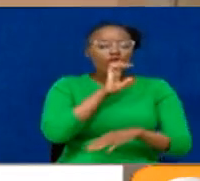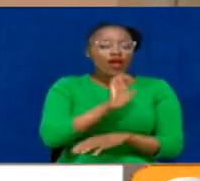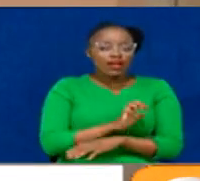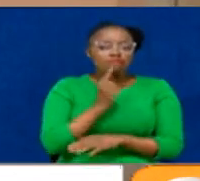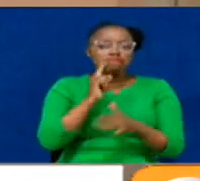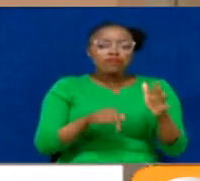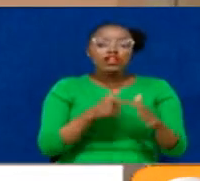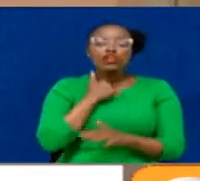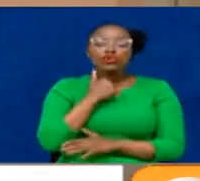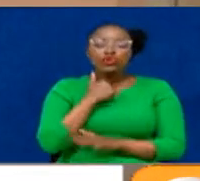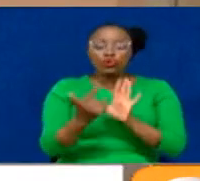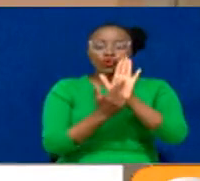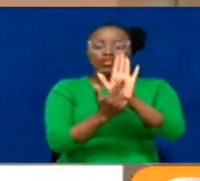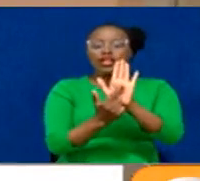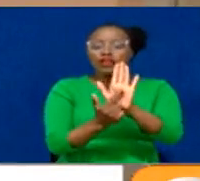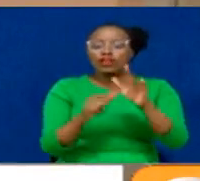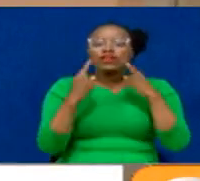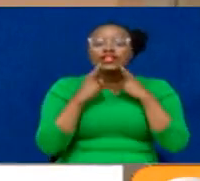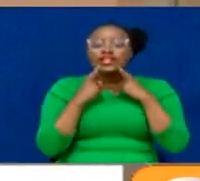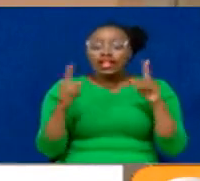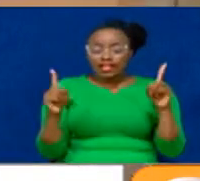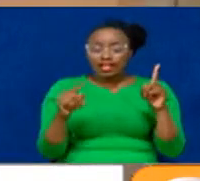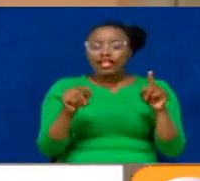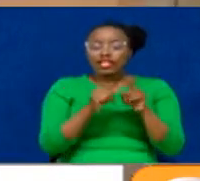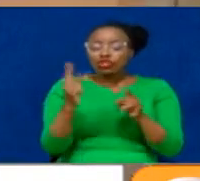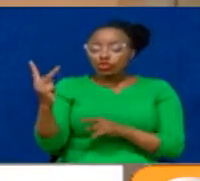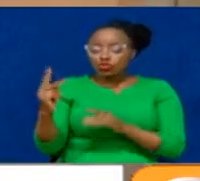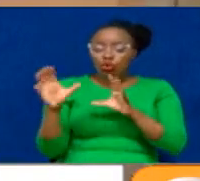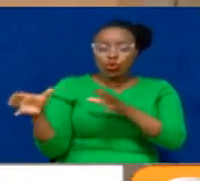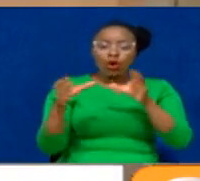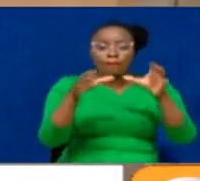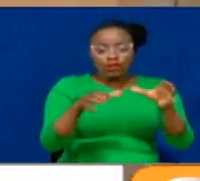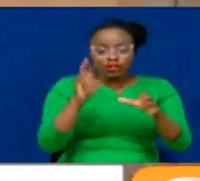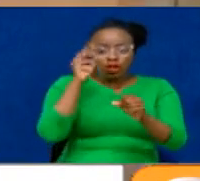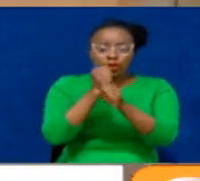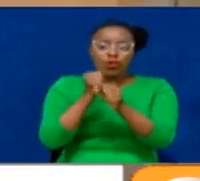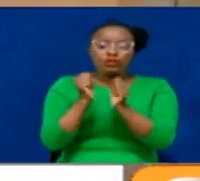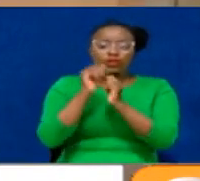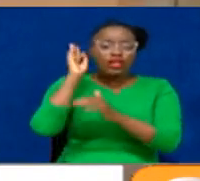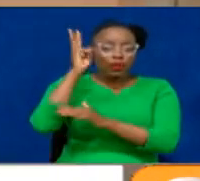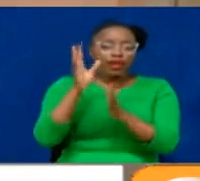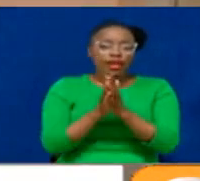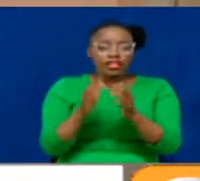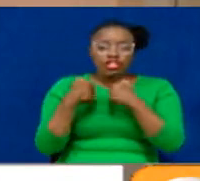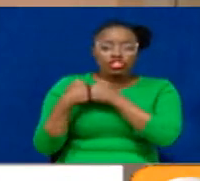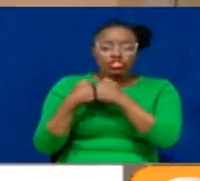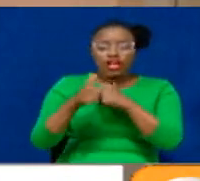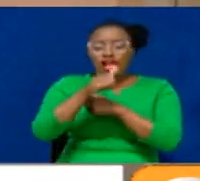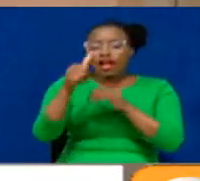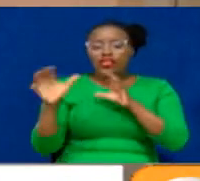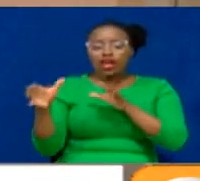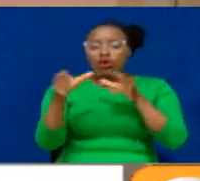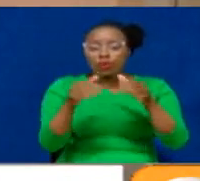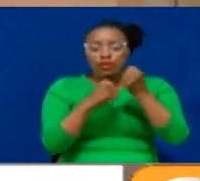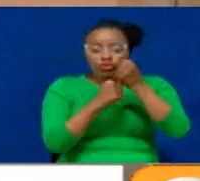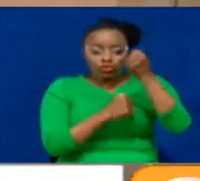elders, said the union was a symbolic declaration and that the two communities will work together, and challenged other communities